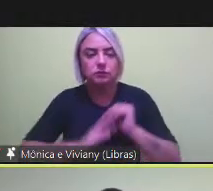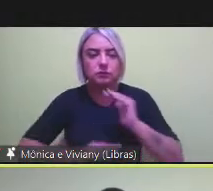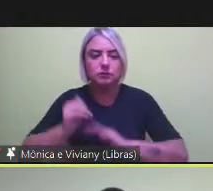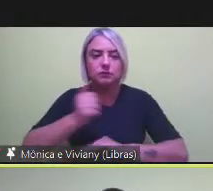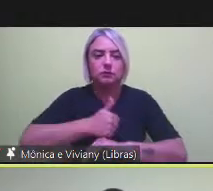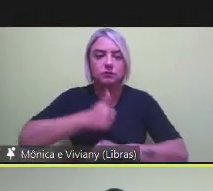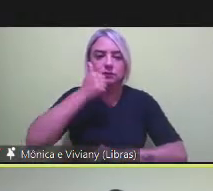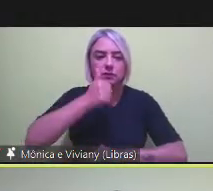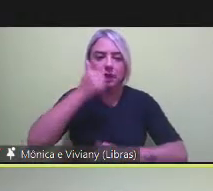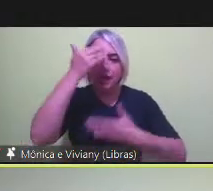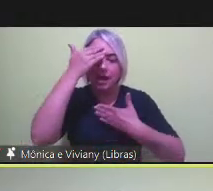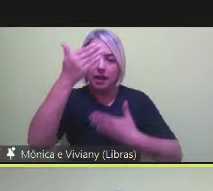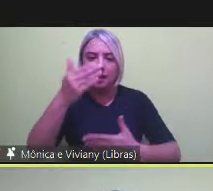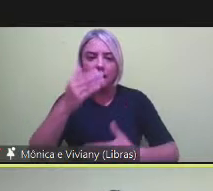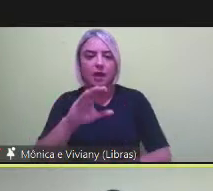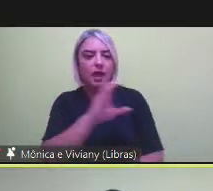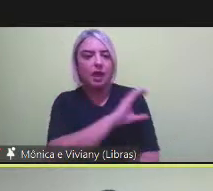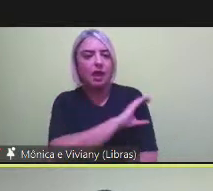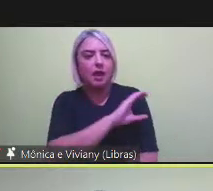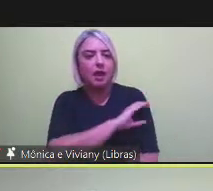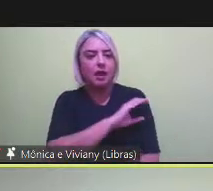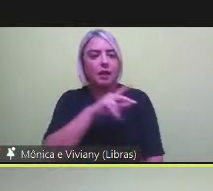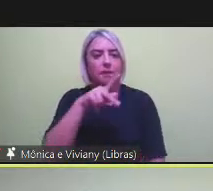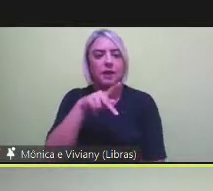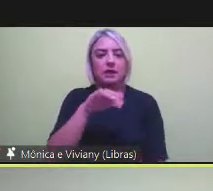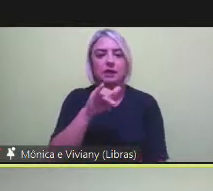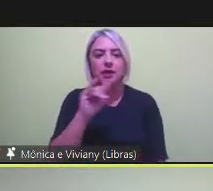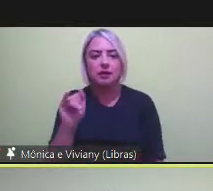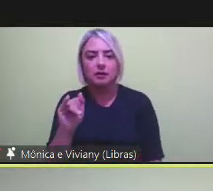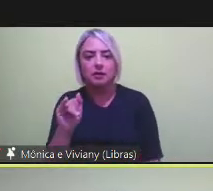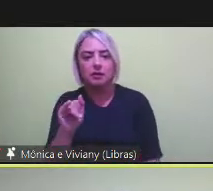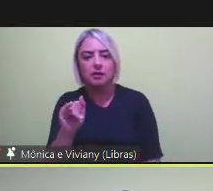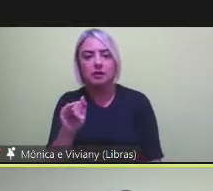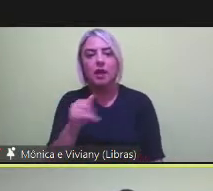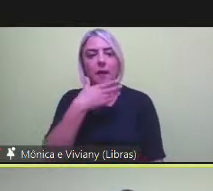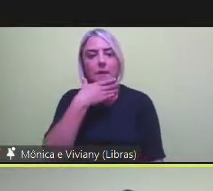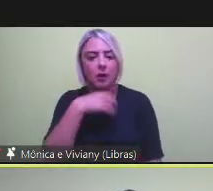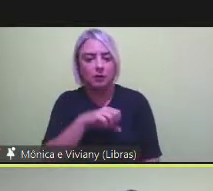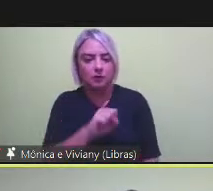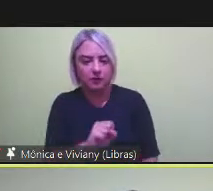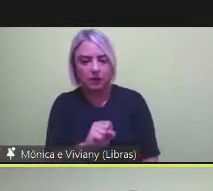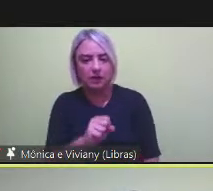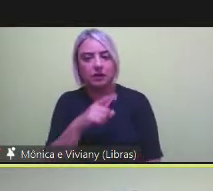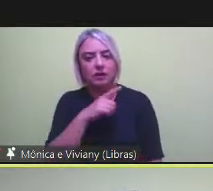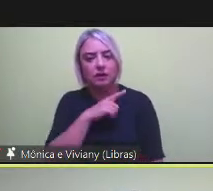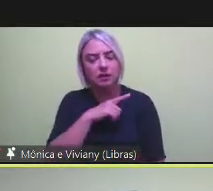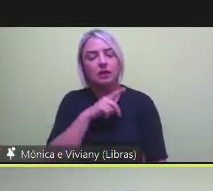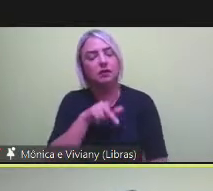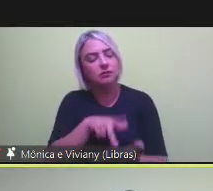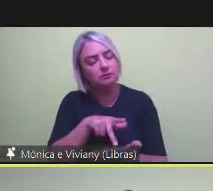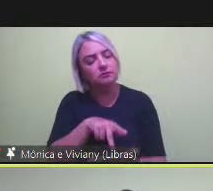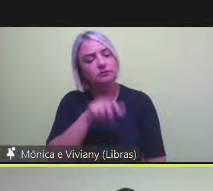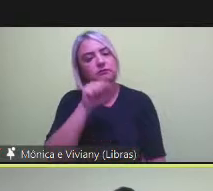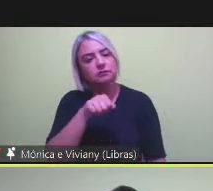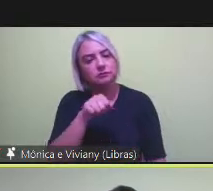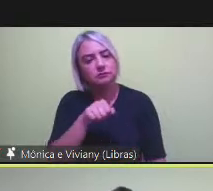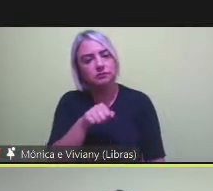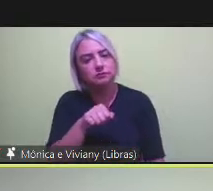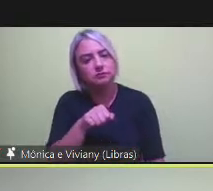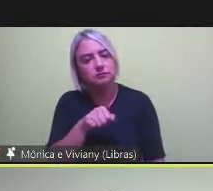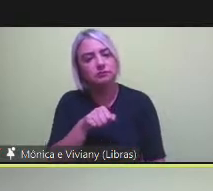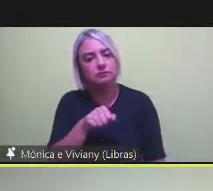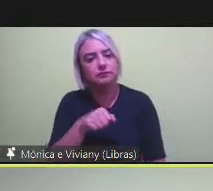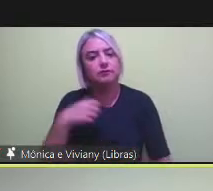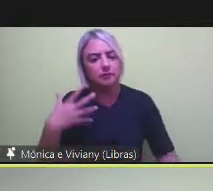And on behalf of all the healthcare professionals, I would like to thank the coordination of